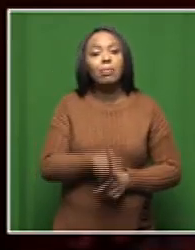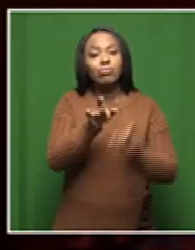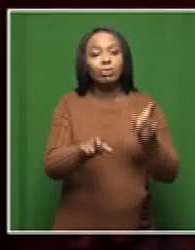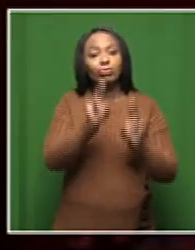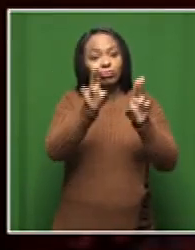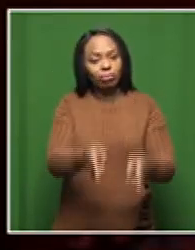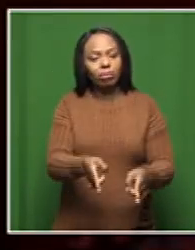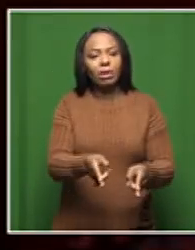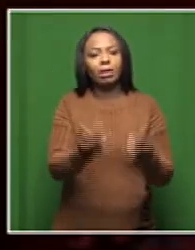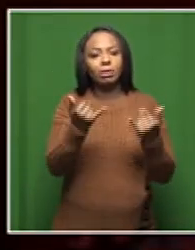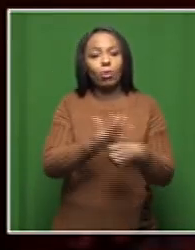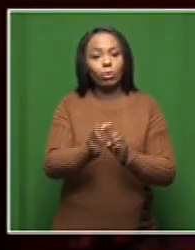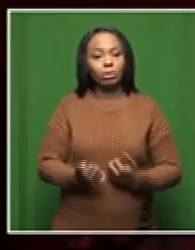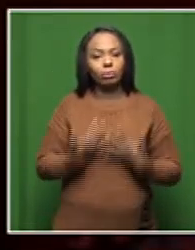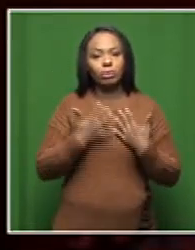sadly